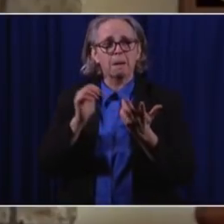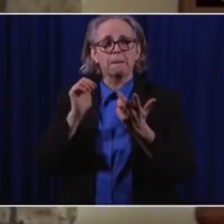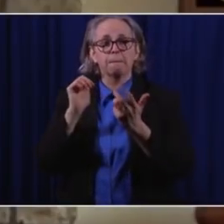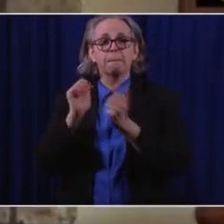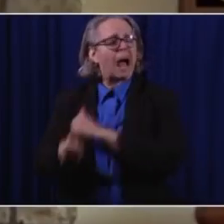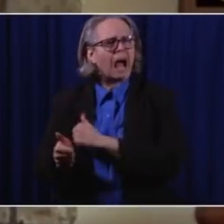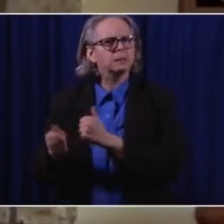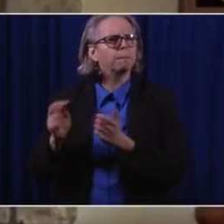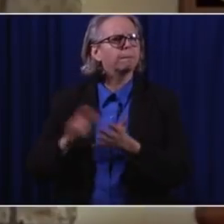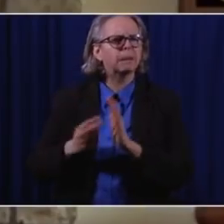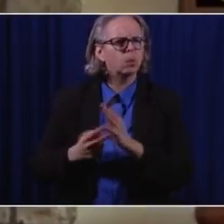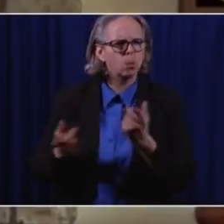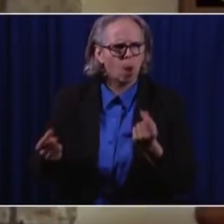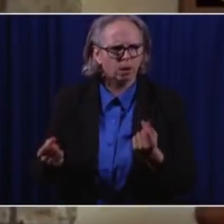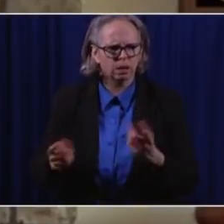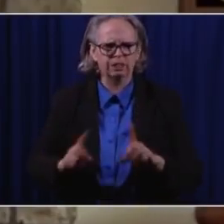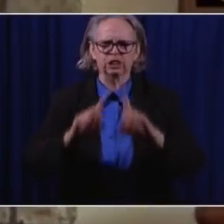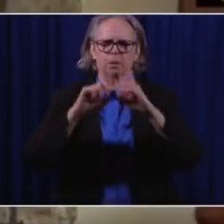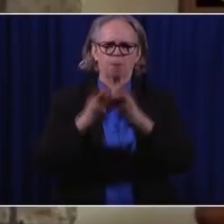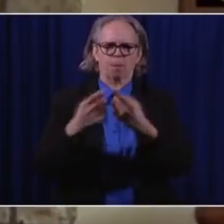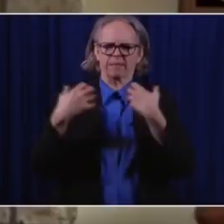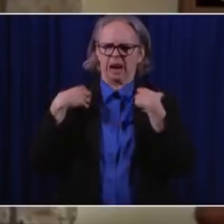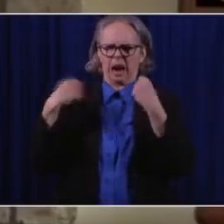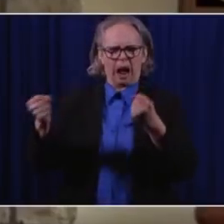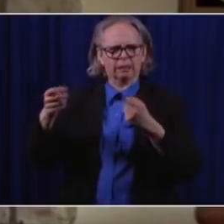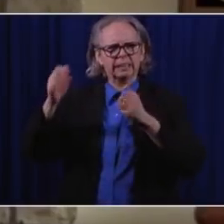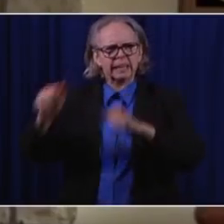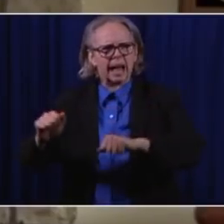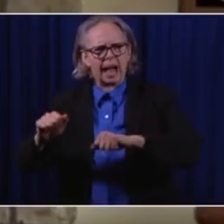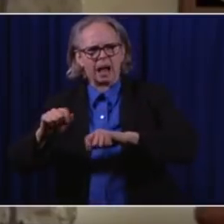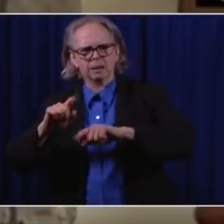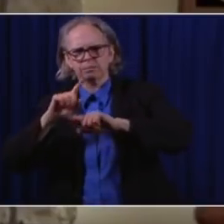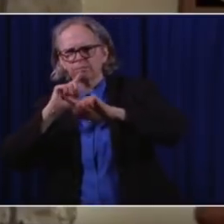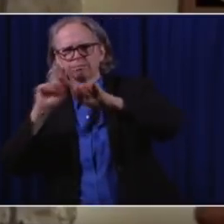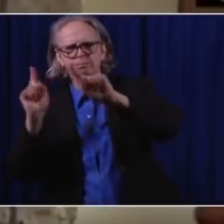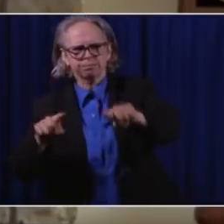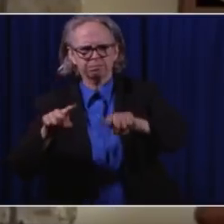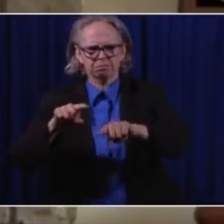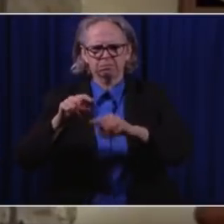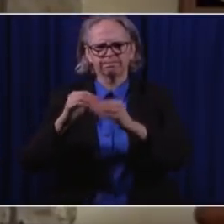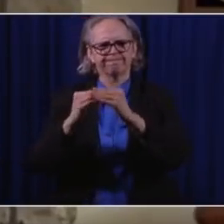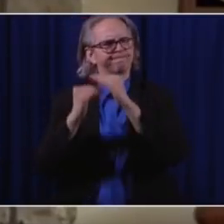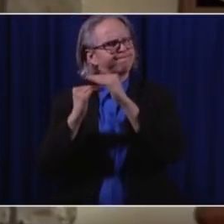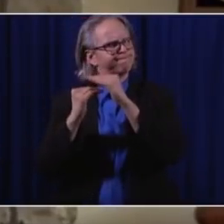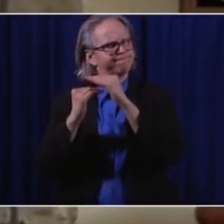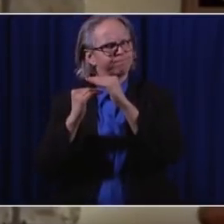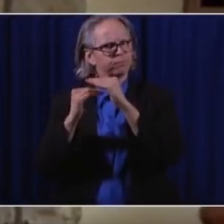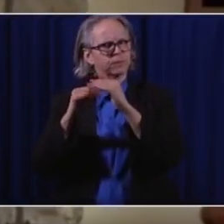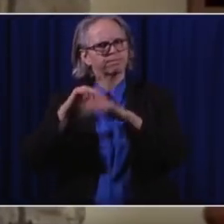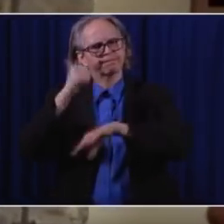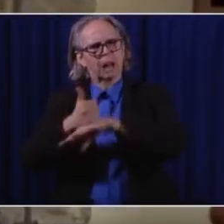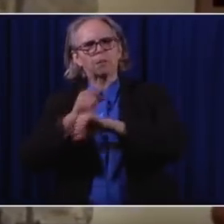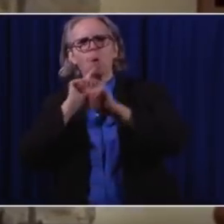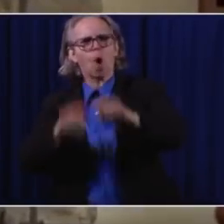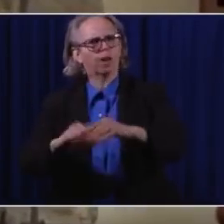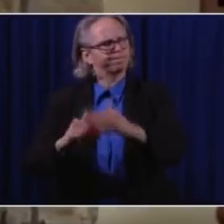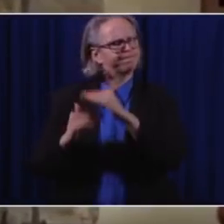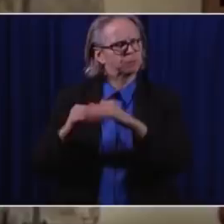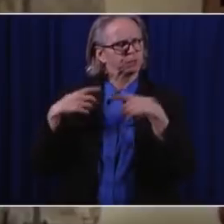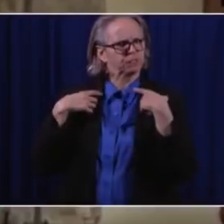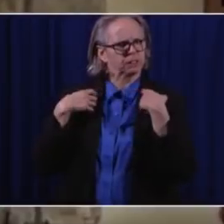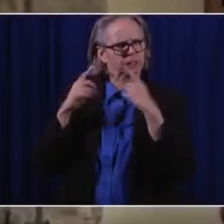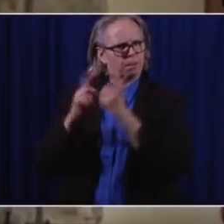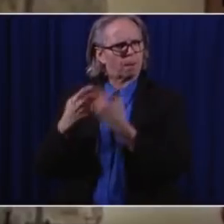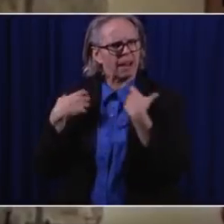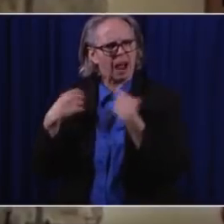of Health to issue orders necessary to prevent the spread of infectious diseases. Not just this one, but